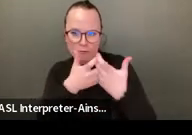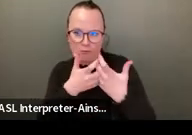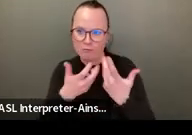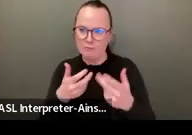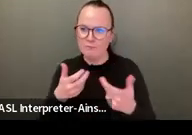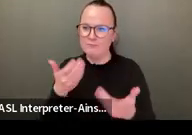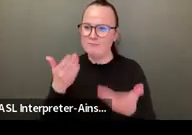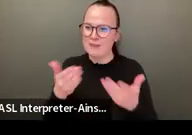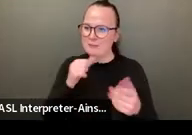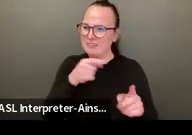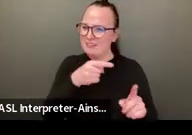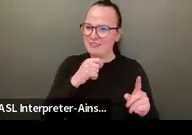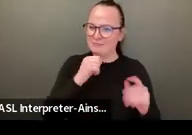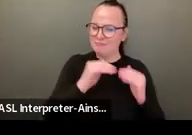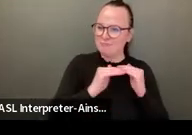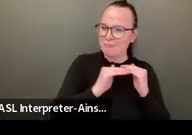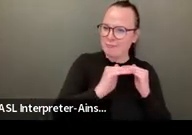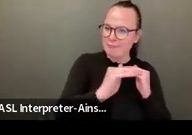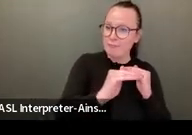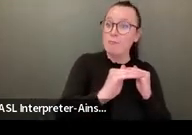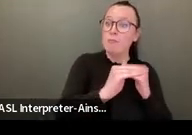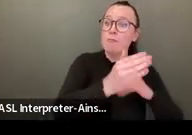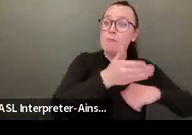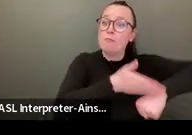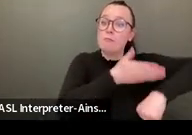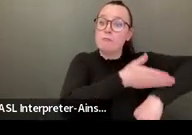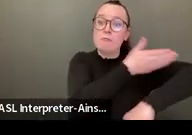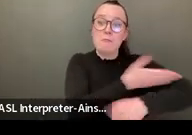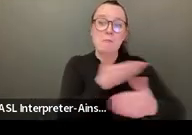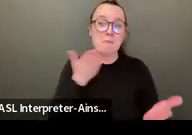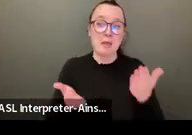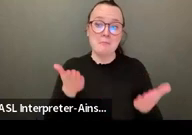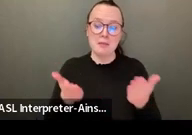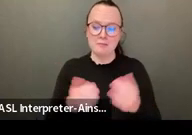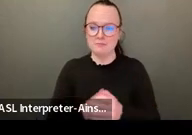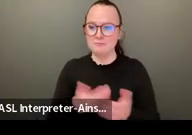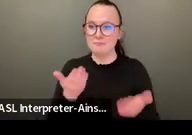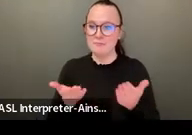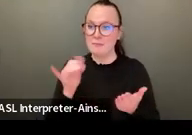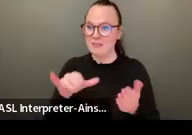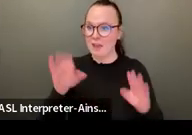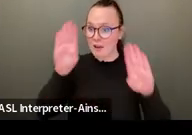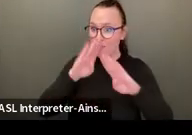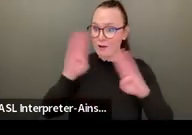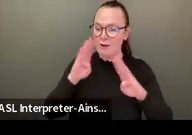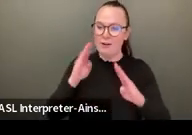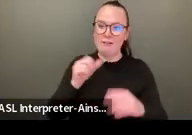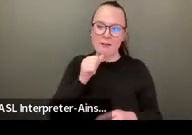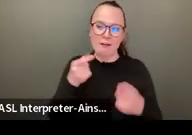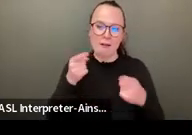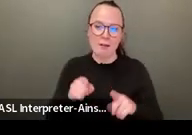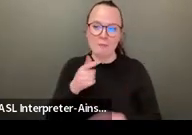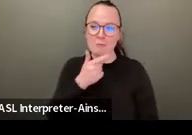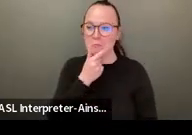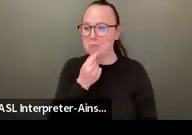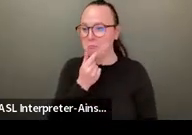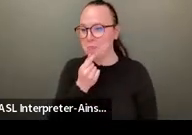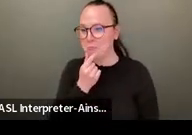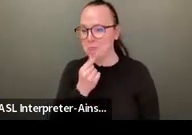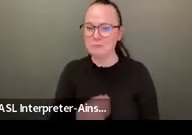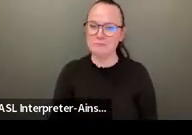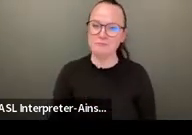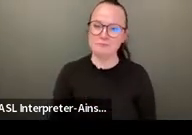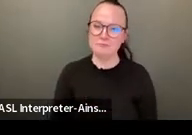stagnant for so long and they wouldn't have gotten in the trouble that they got in. So use your data and